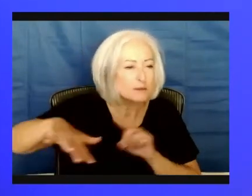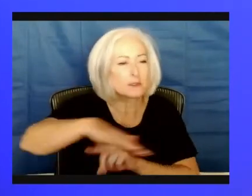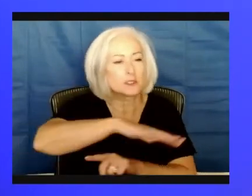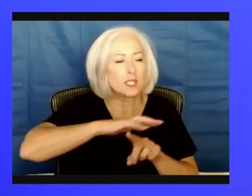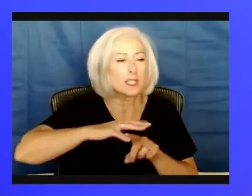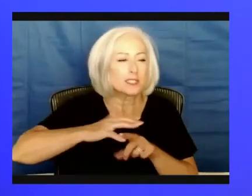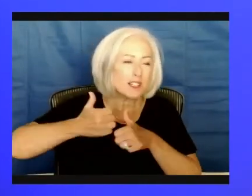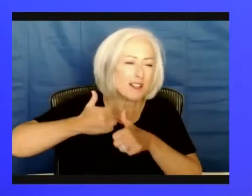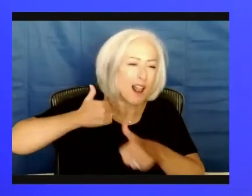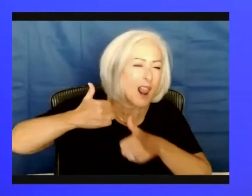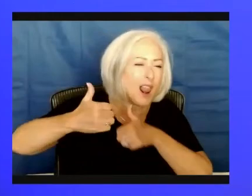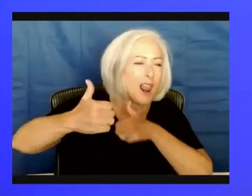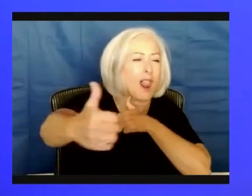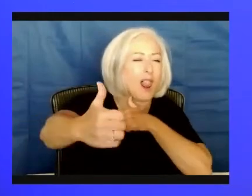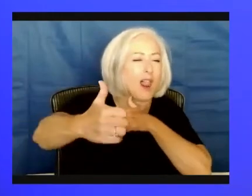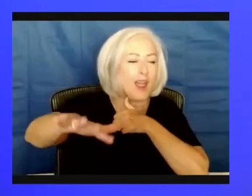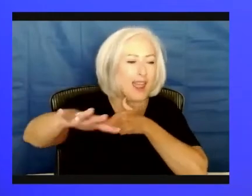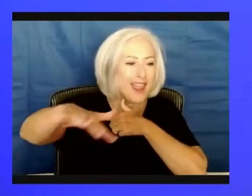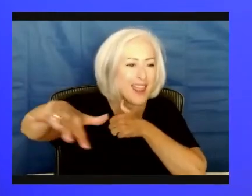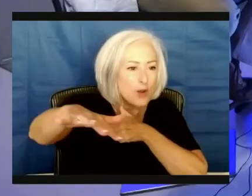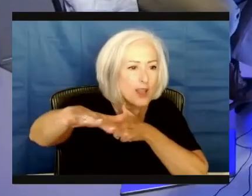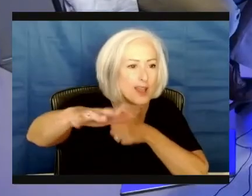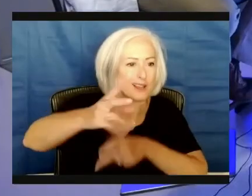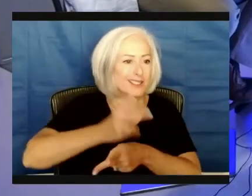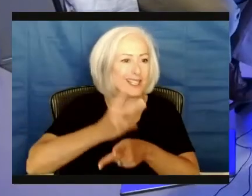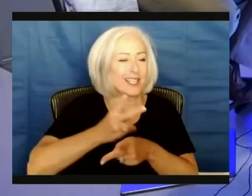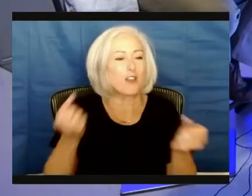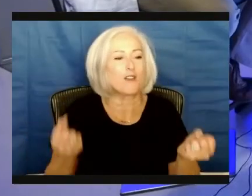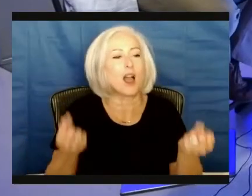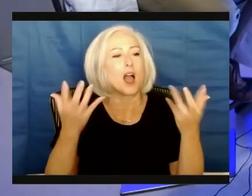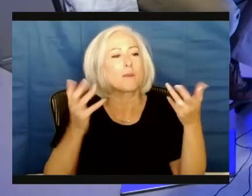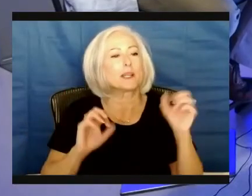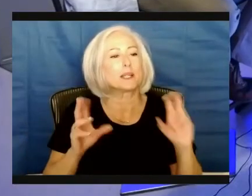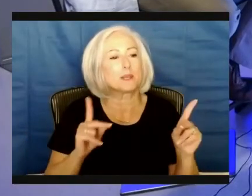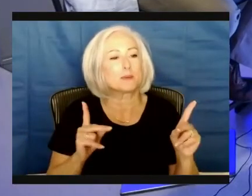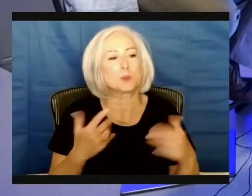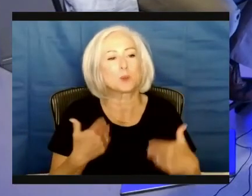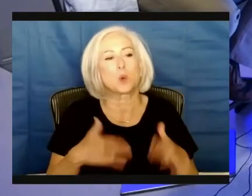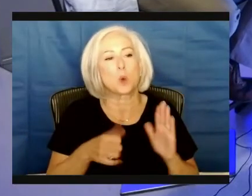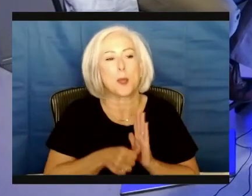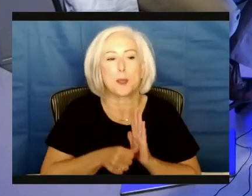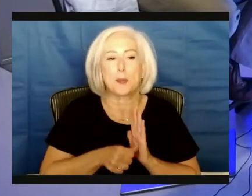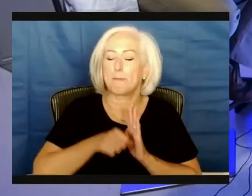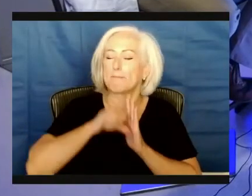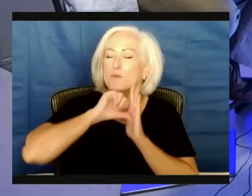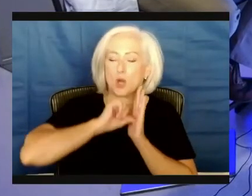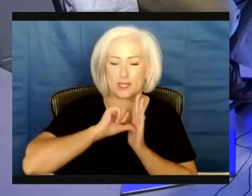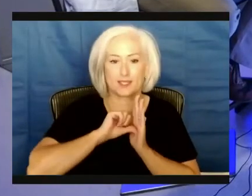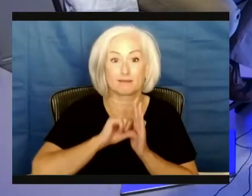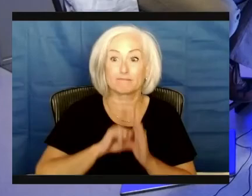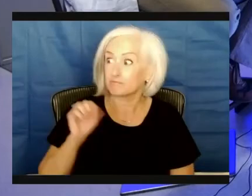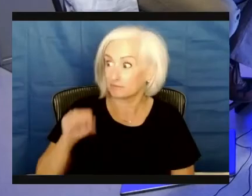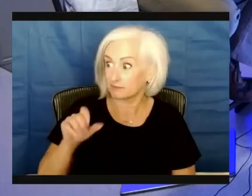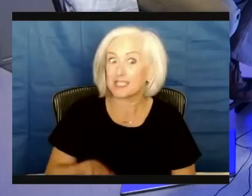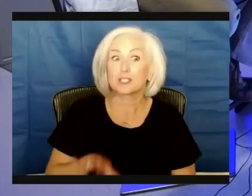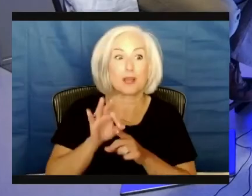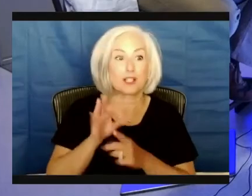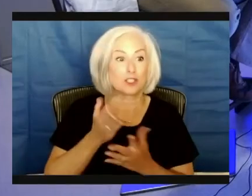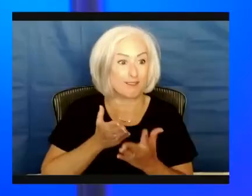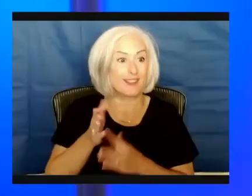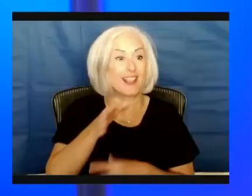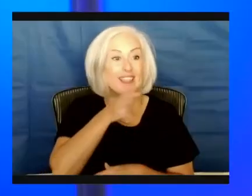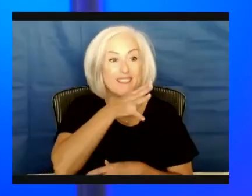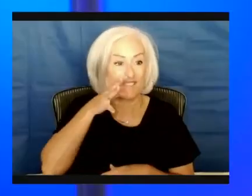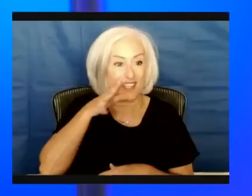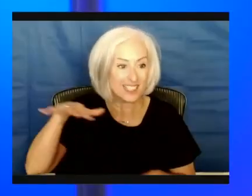people that they did was really quite impressive. It is impressive, especially in the fields like that. Dr. Jacobson. I'll have to do the